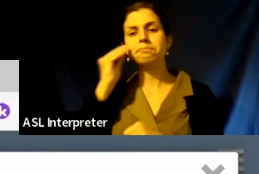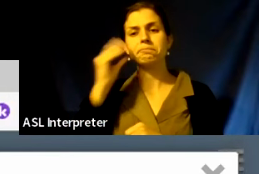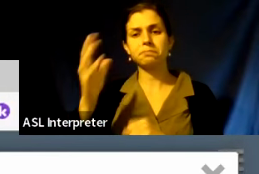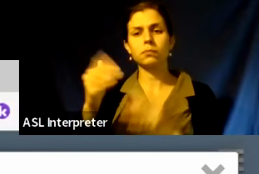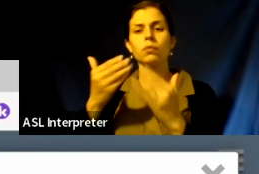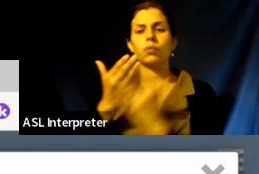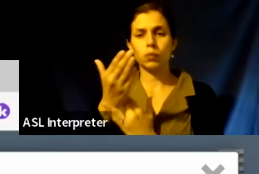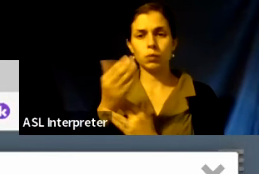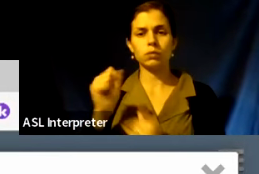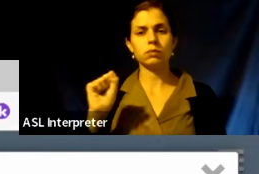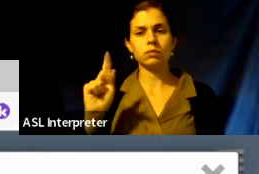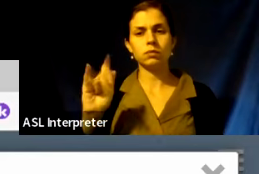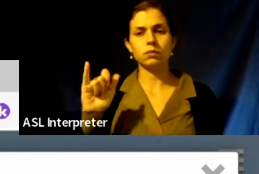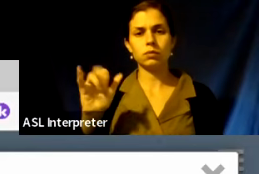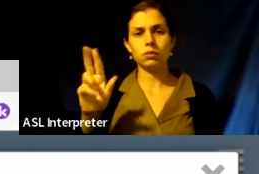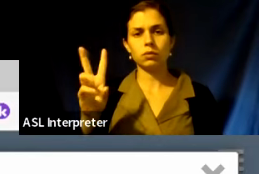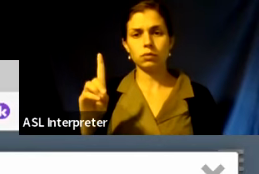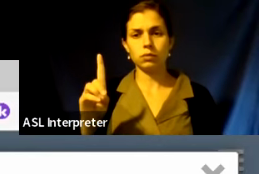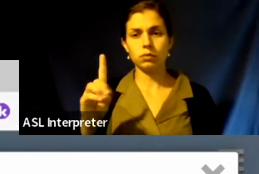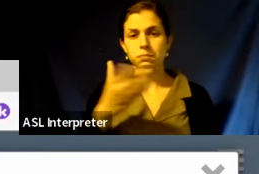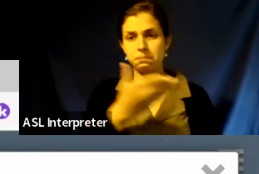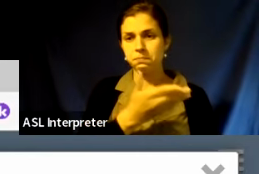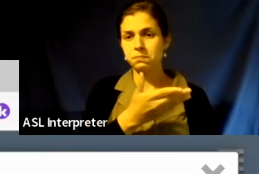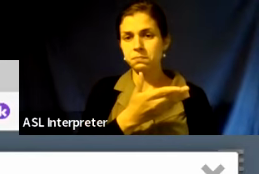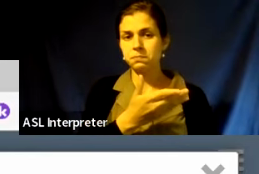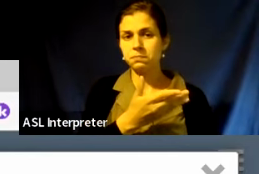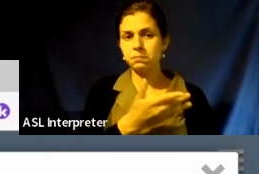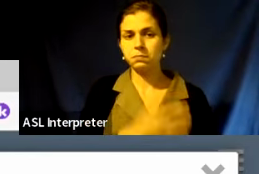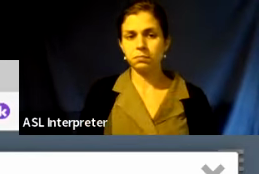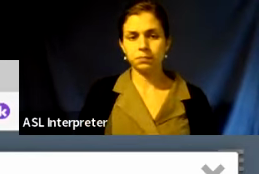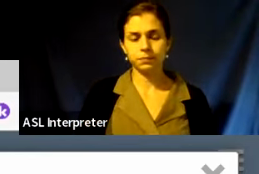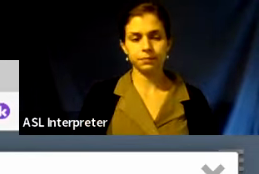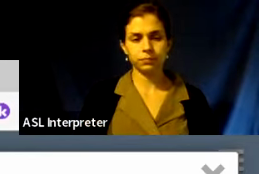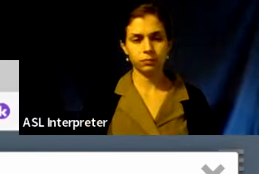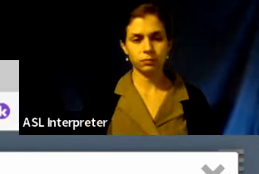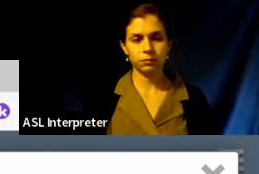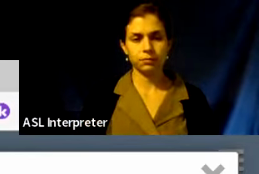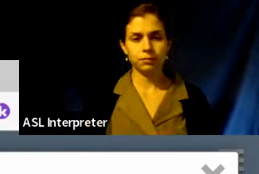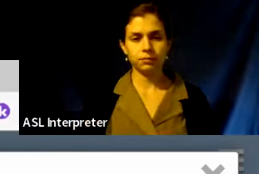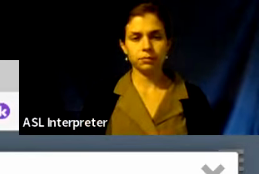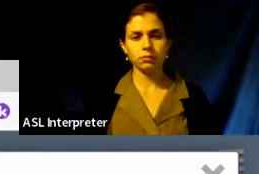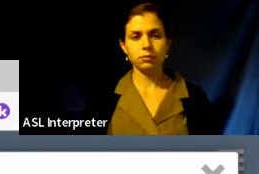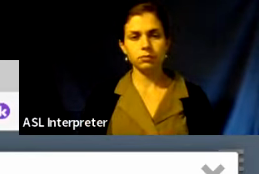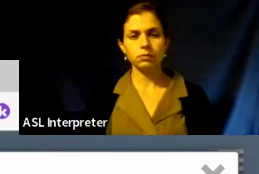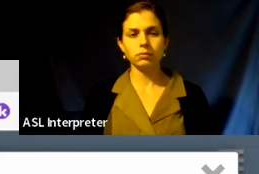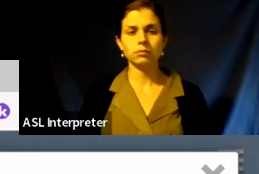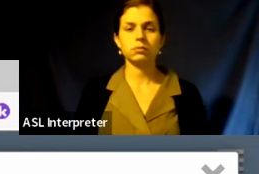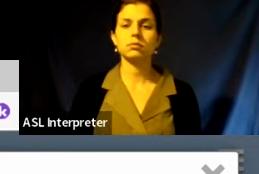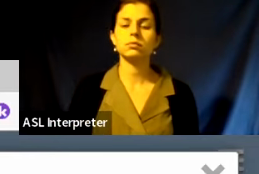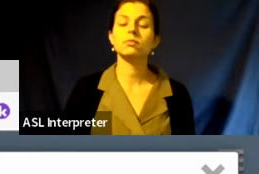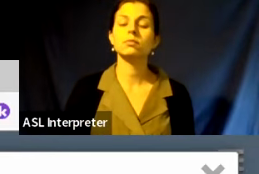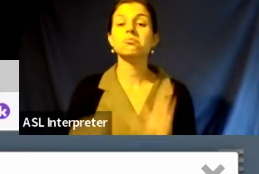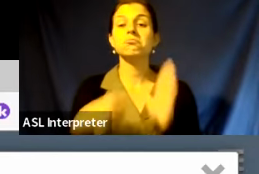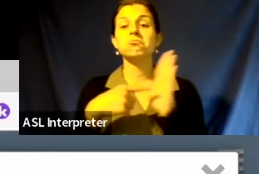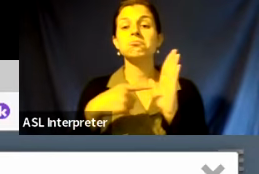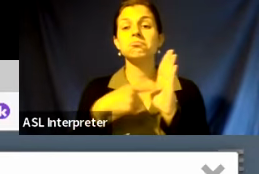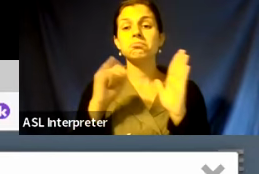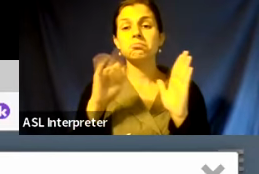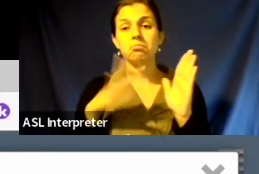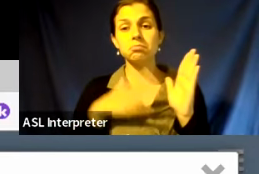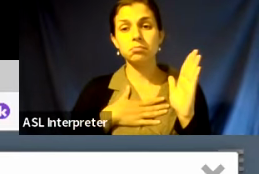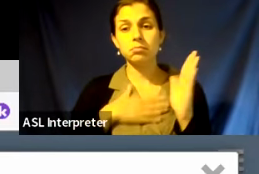the ability to enter in an absence request. So say if my student was absent tomorrow,